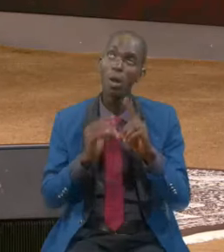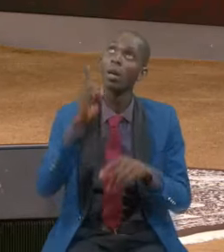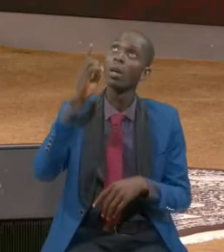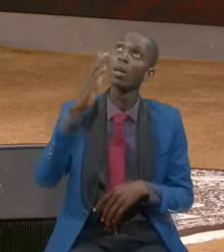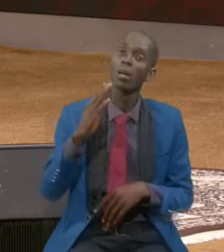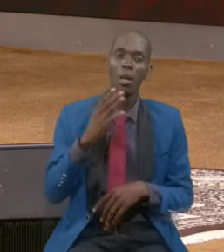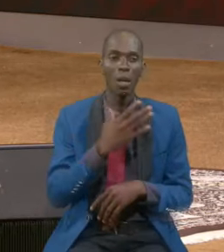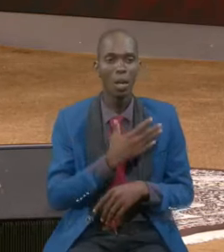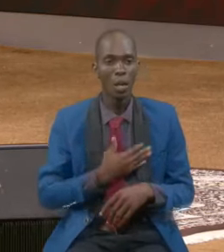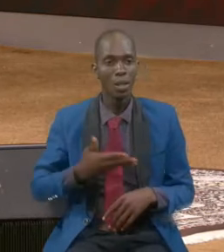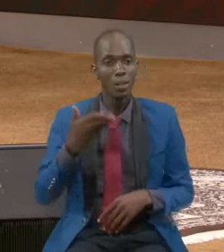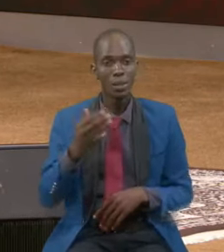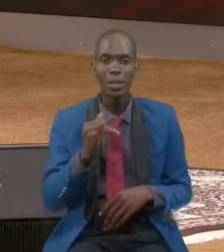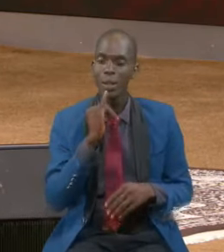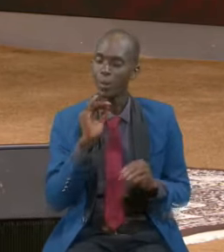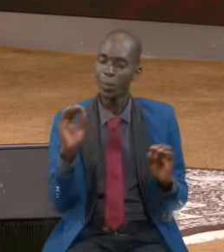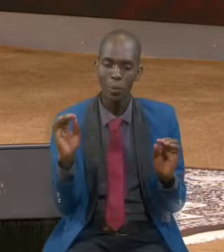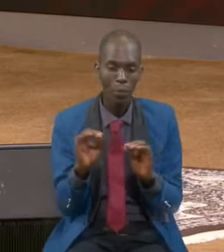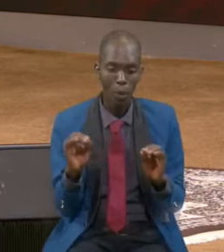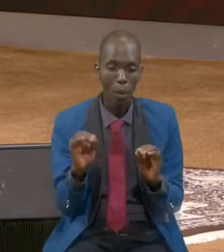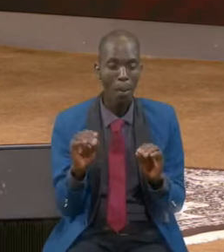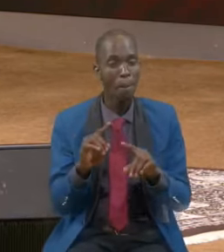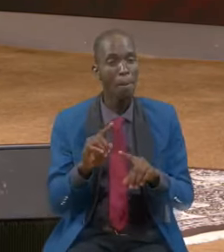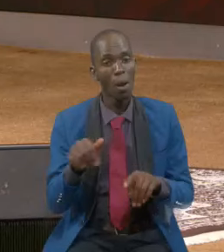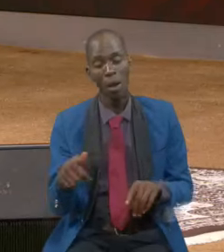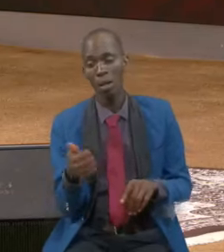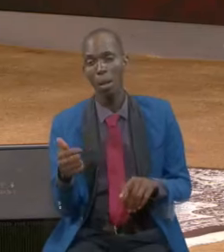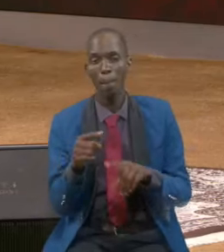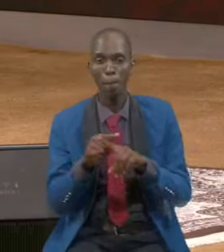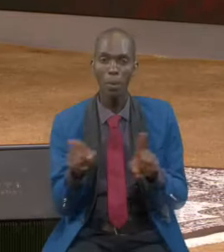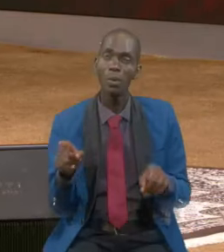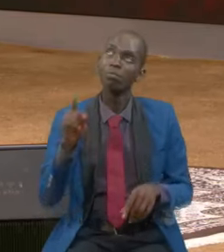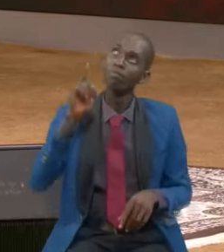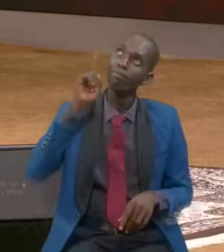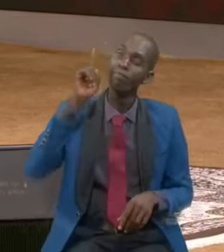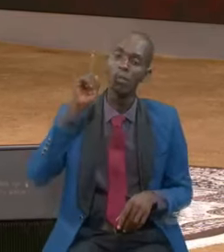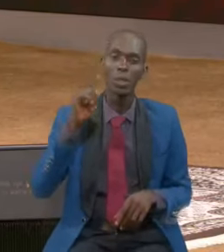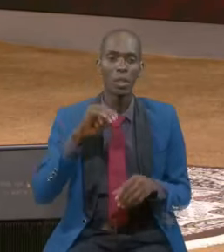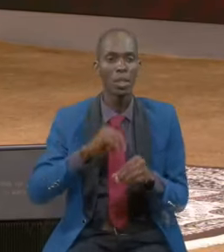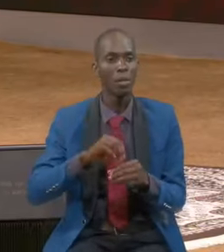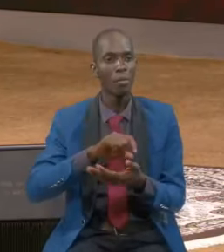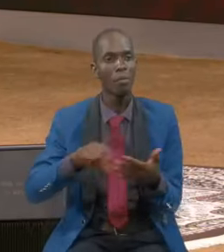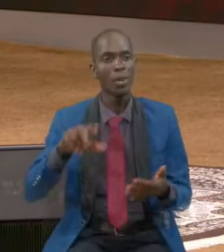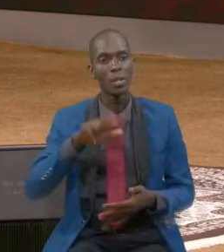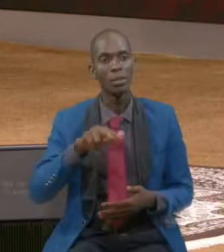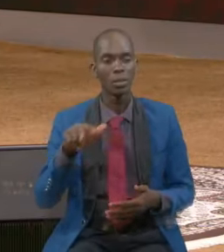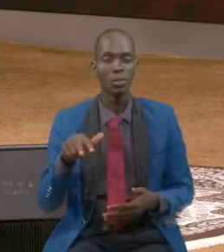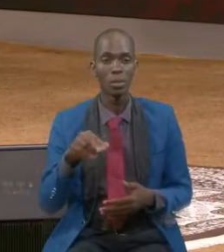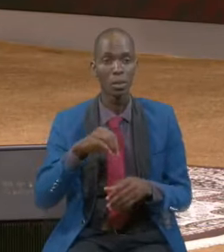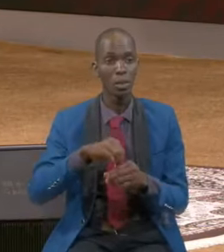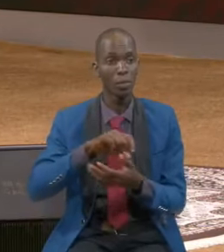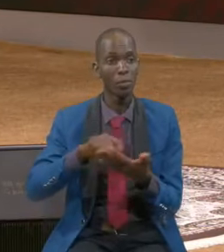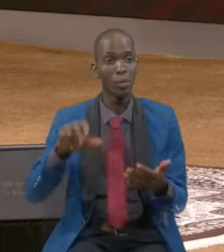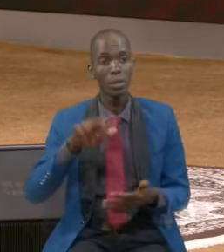and there is none other but he. Verse 33. In verse